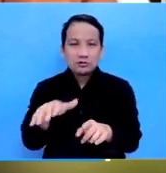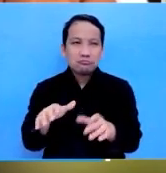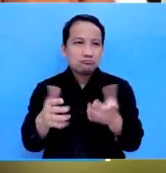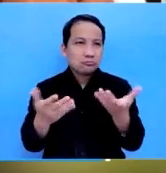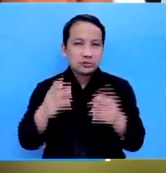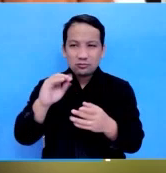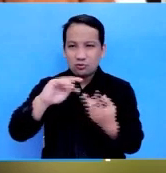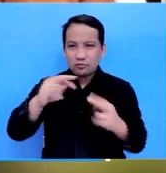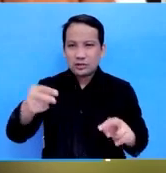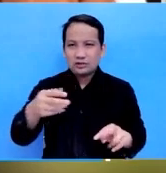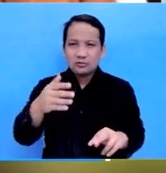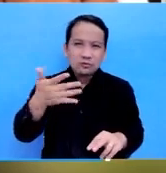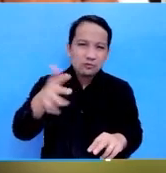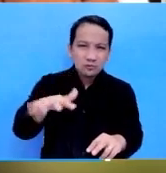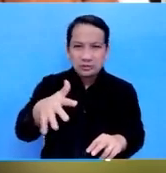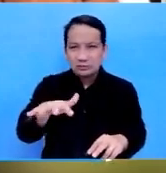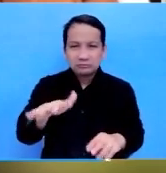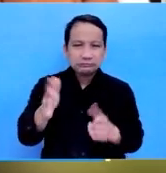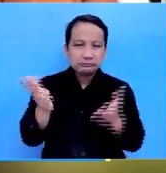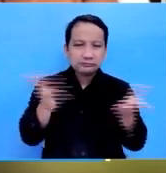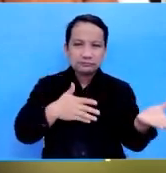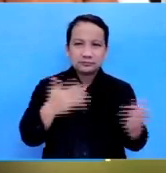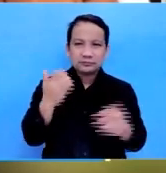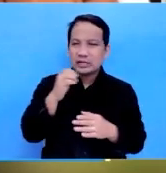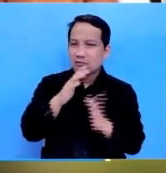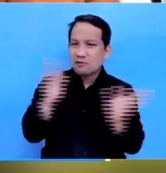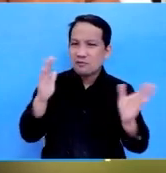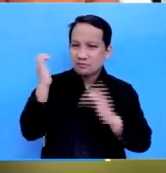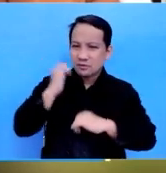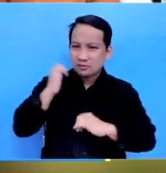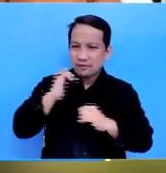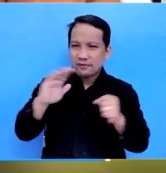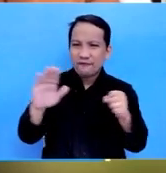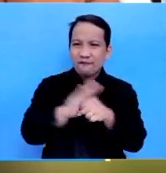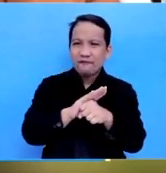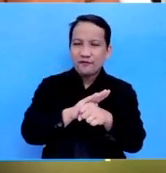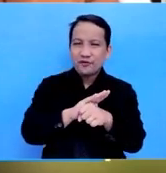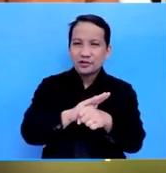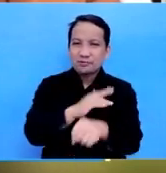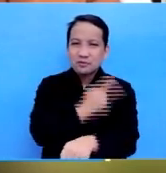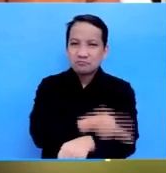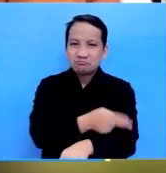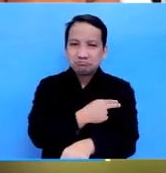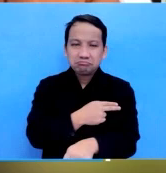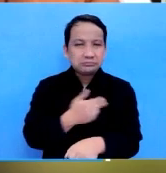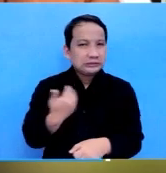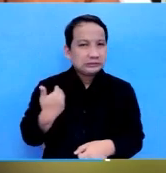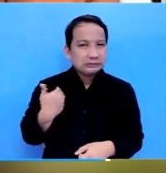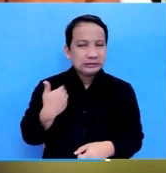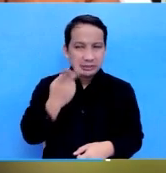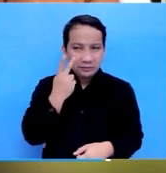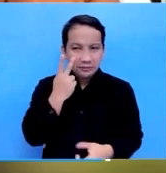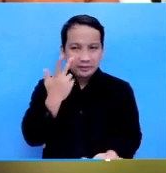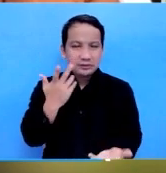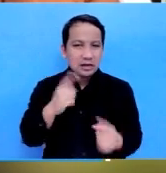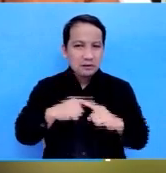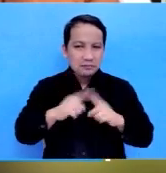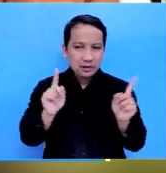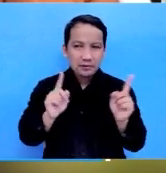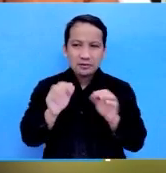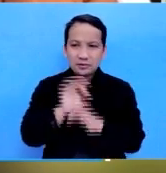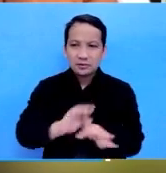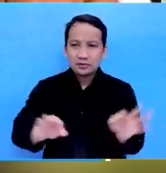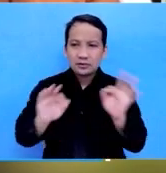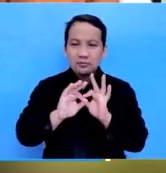so konti lang severe. So we don't expect na mapupuno yung hospitals natin. That being said, we have to